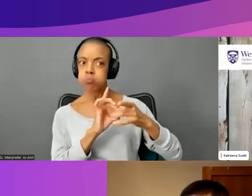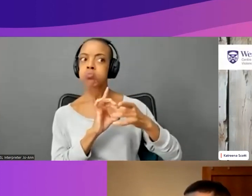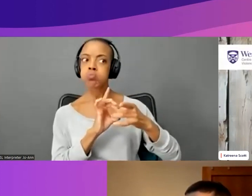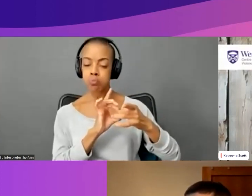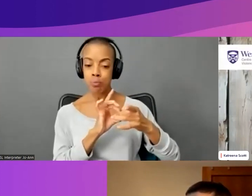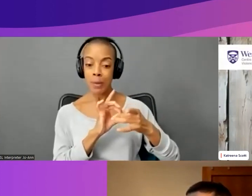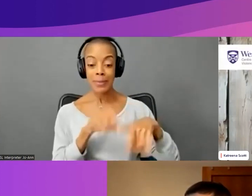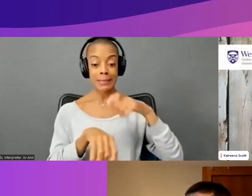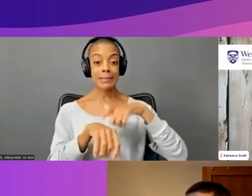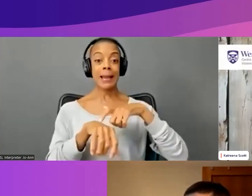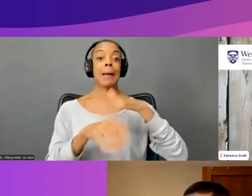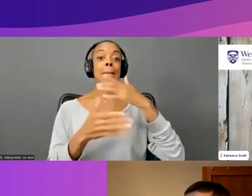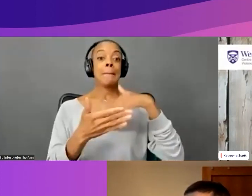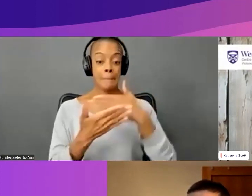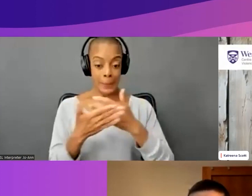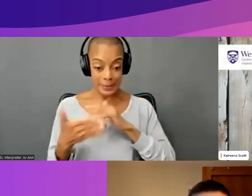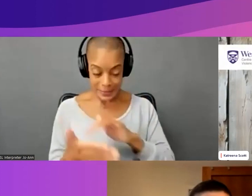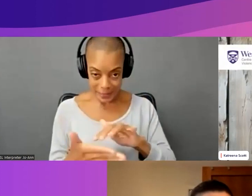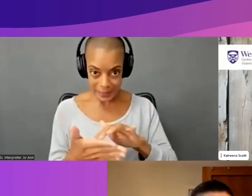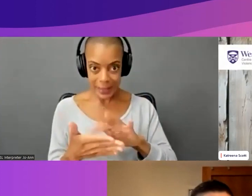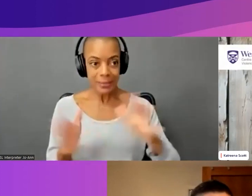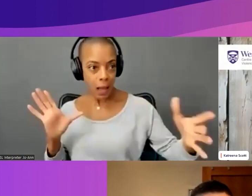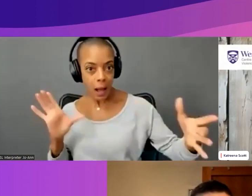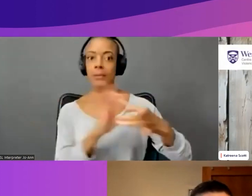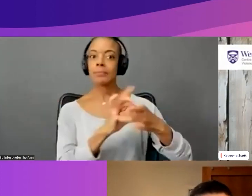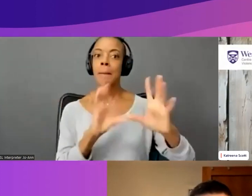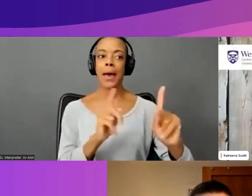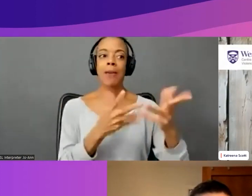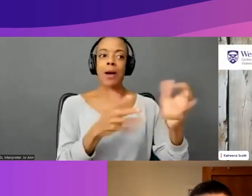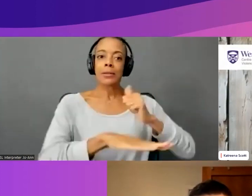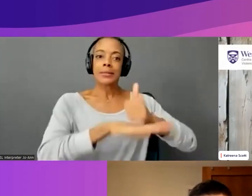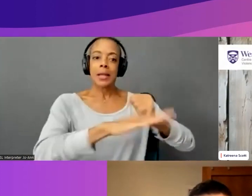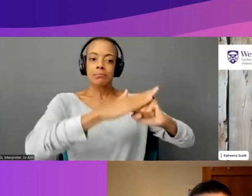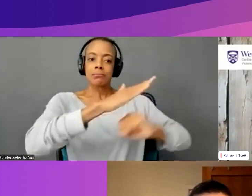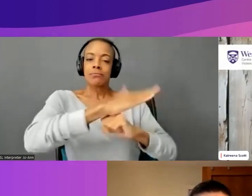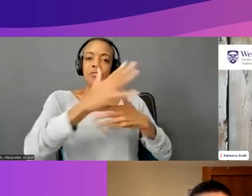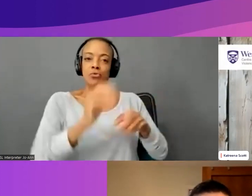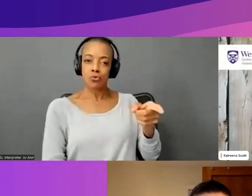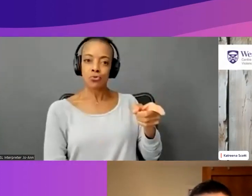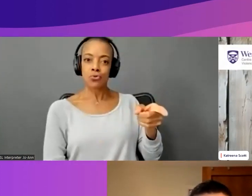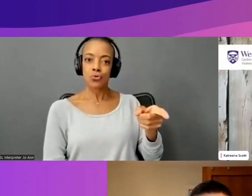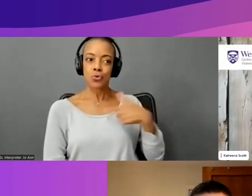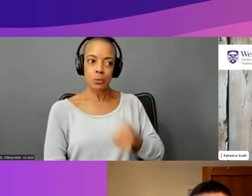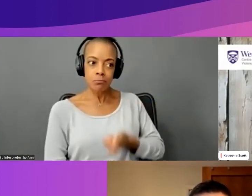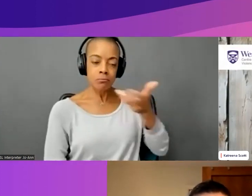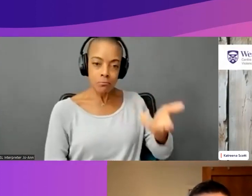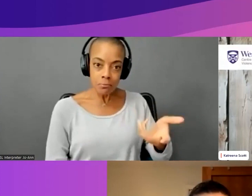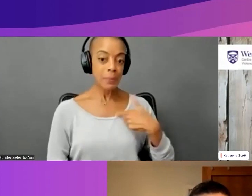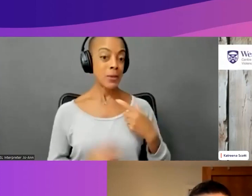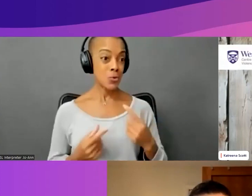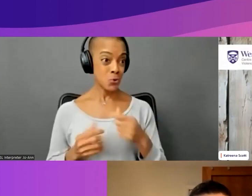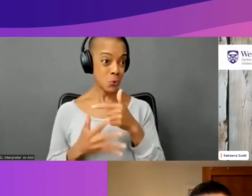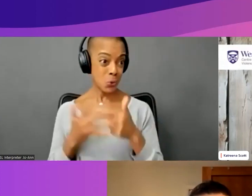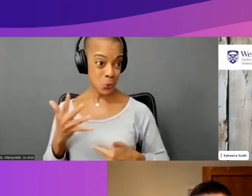study. It was a matter of like reconnecting back with them, expressing to them that this is what I had want to do, and having